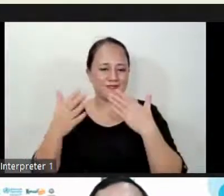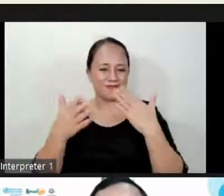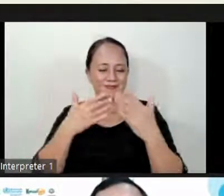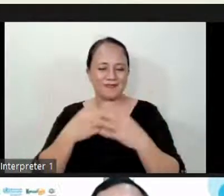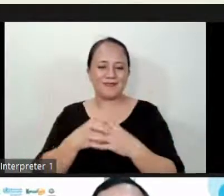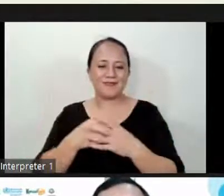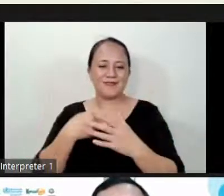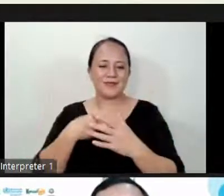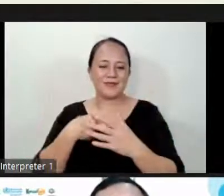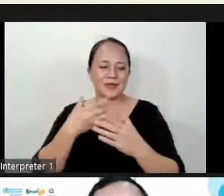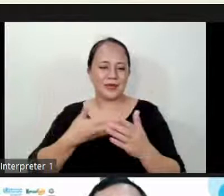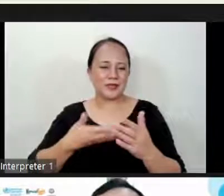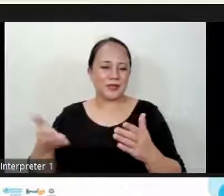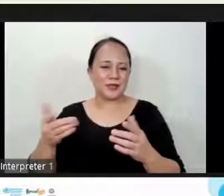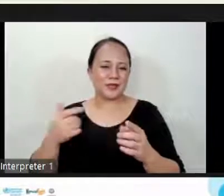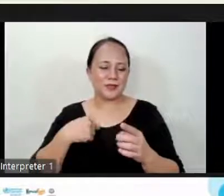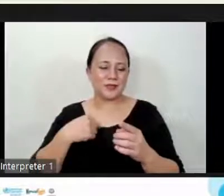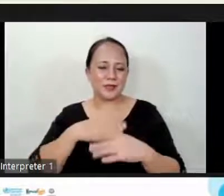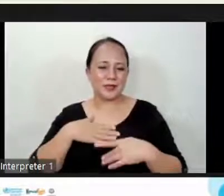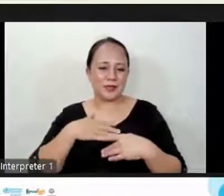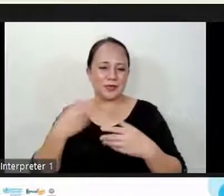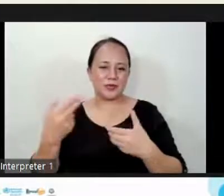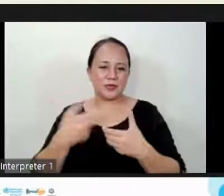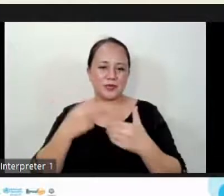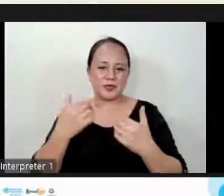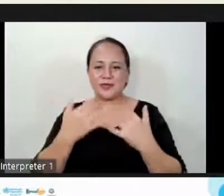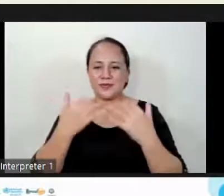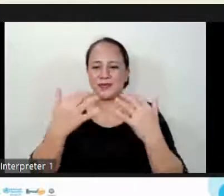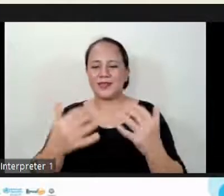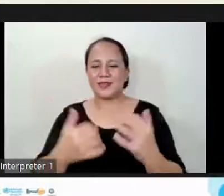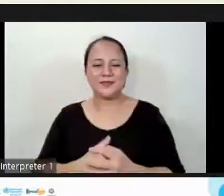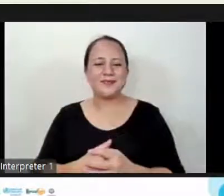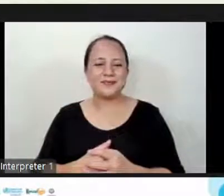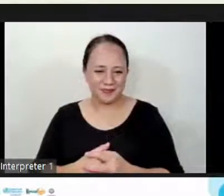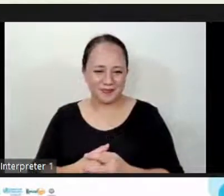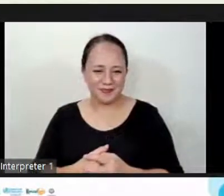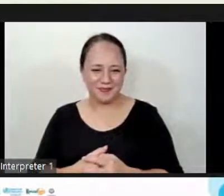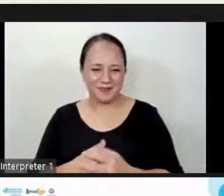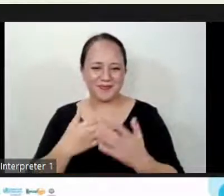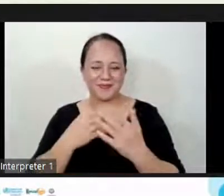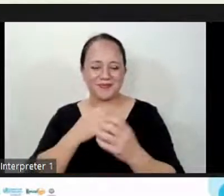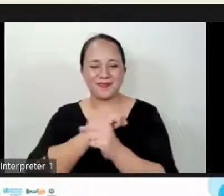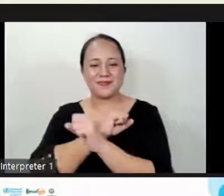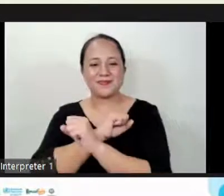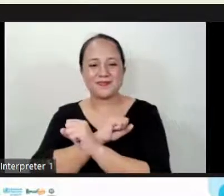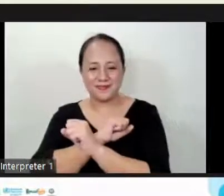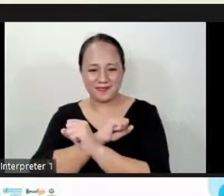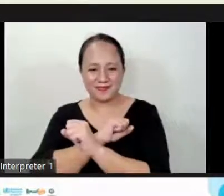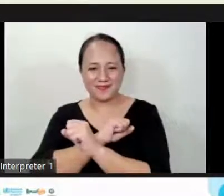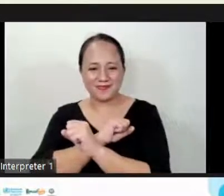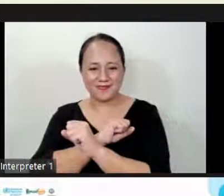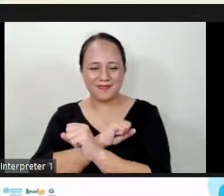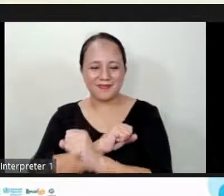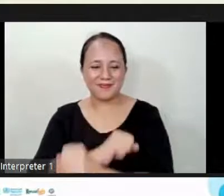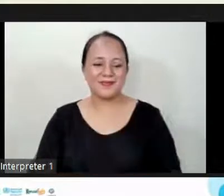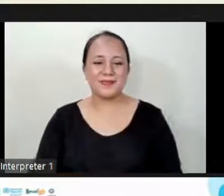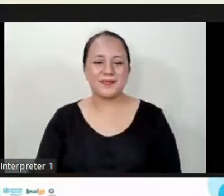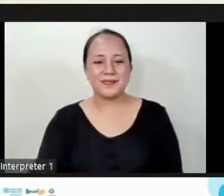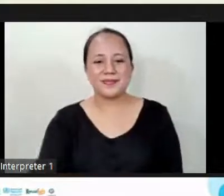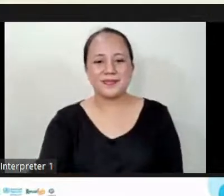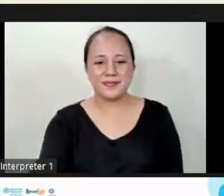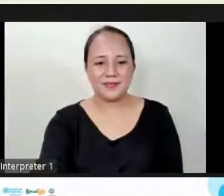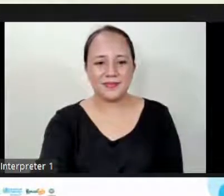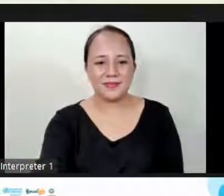the invitation. It has been a pleasure to join this panel. Thank you very much, Dr. Rabi, for